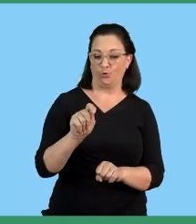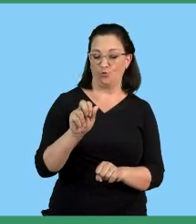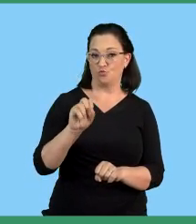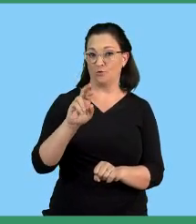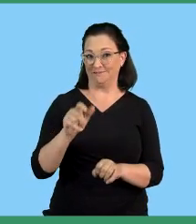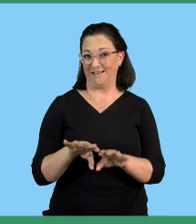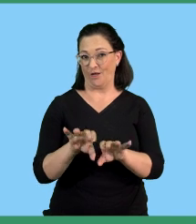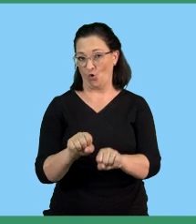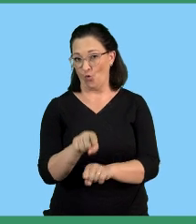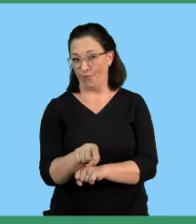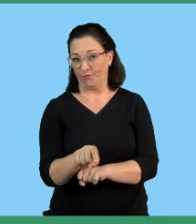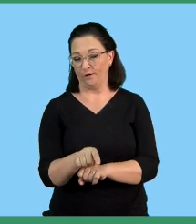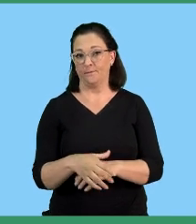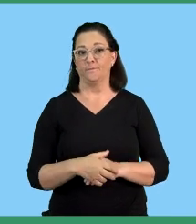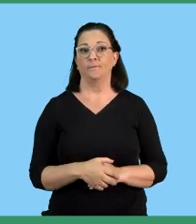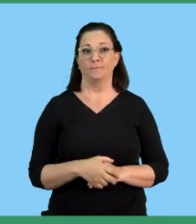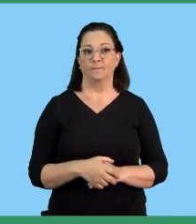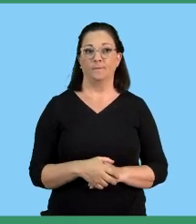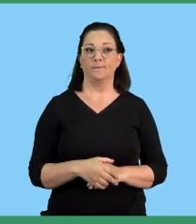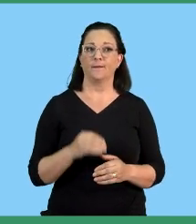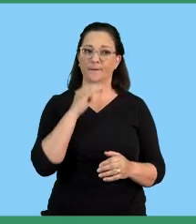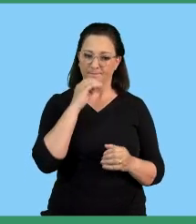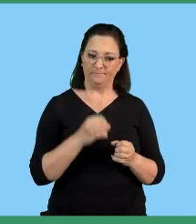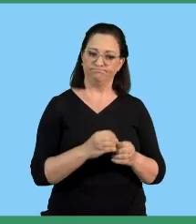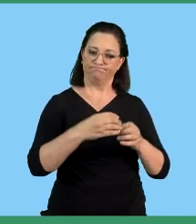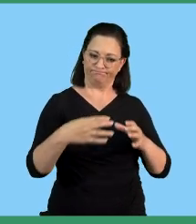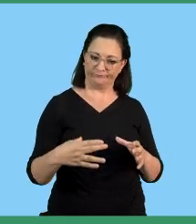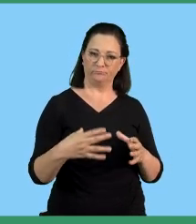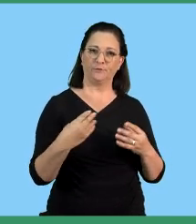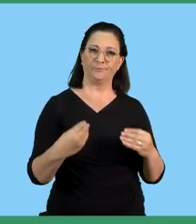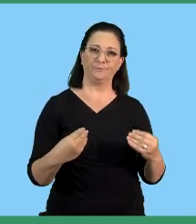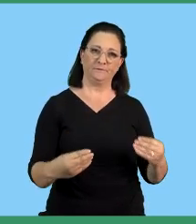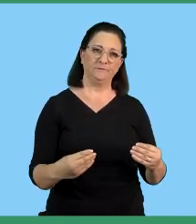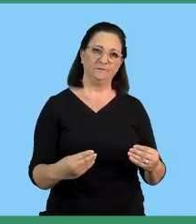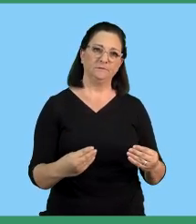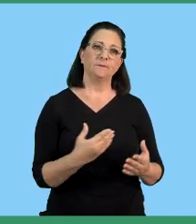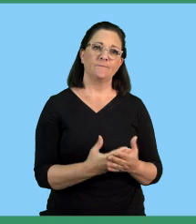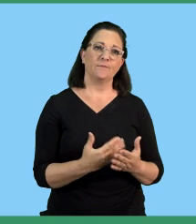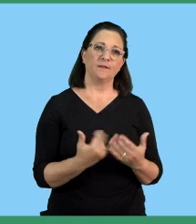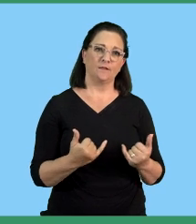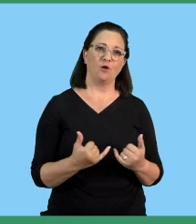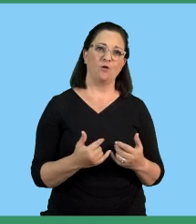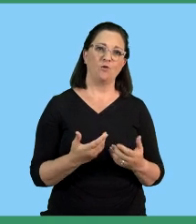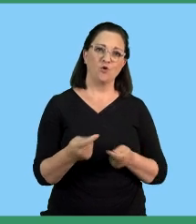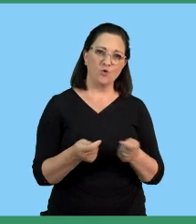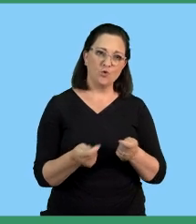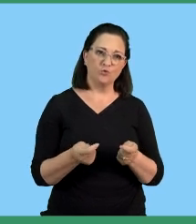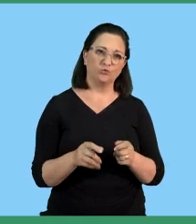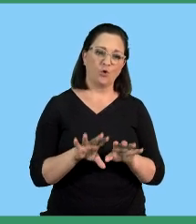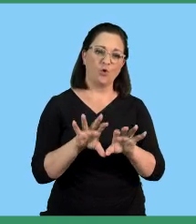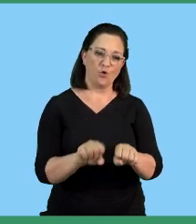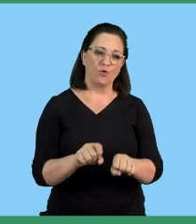basically taking over the distributor. It involves expansion, which is growth of business activities to gain